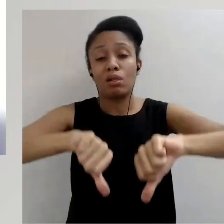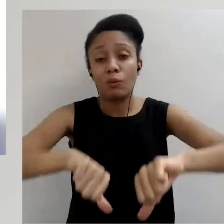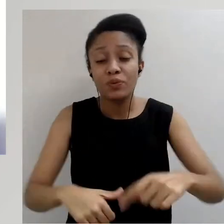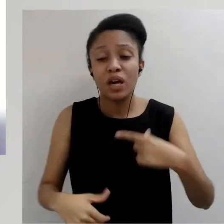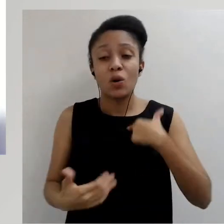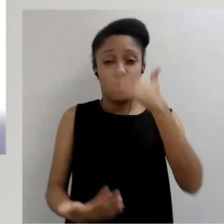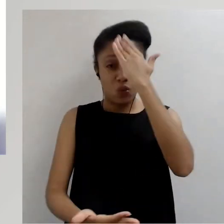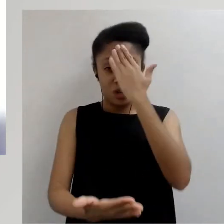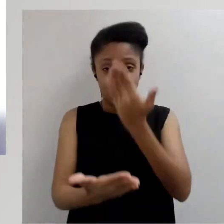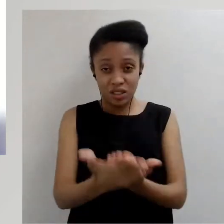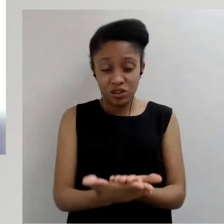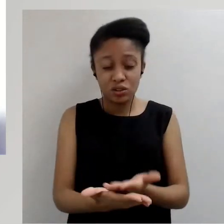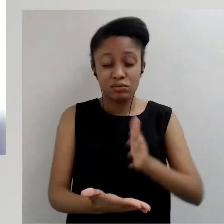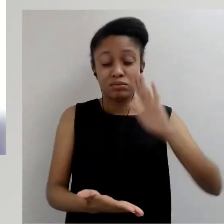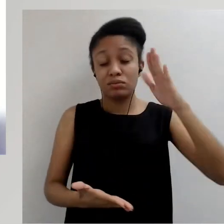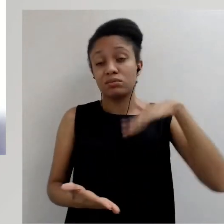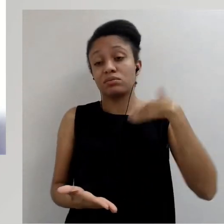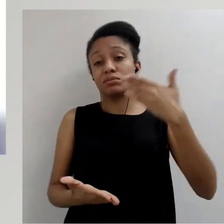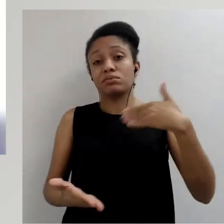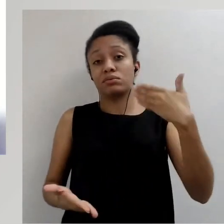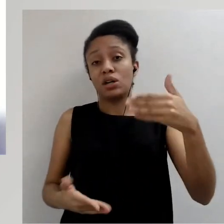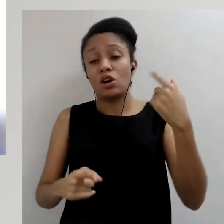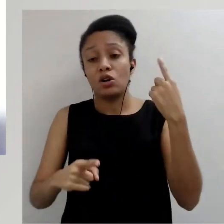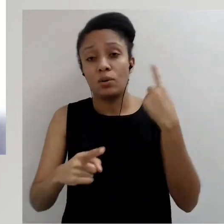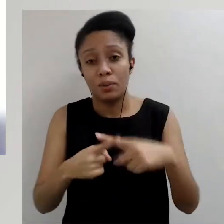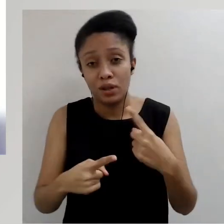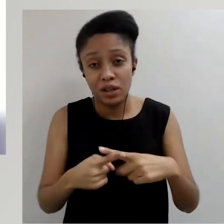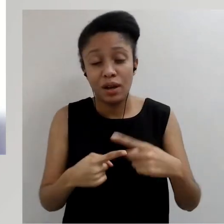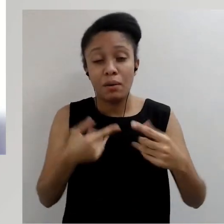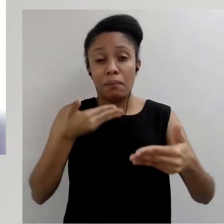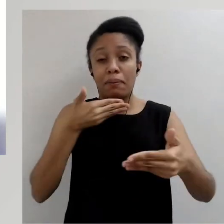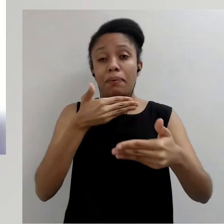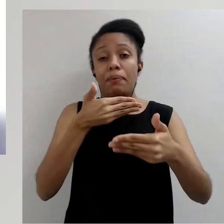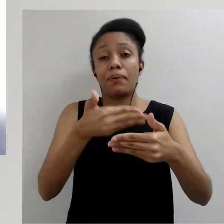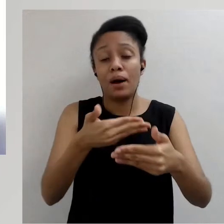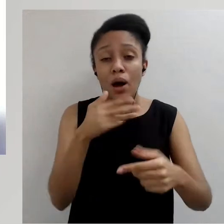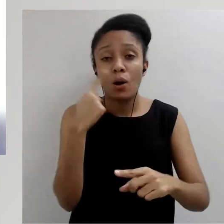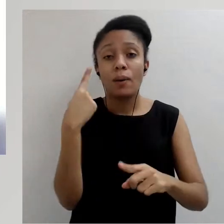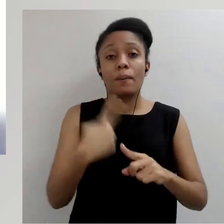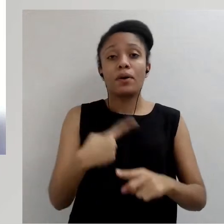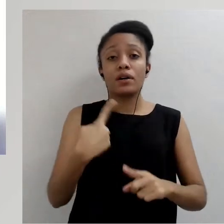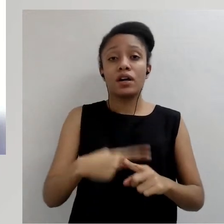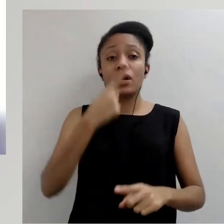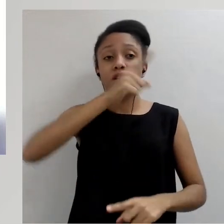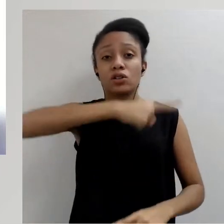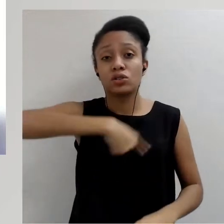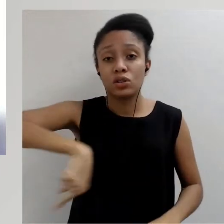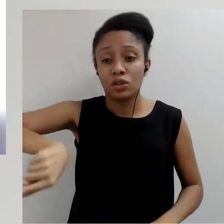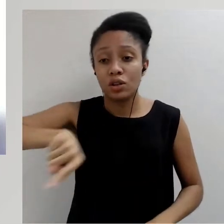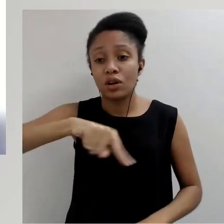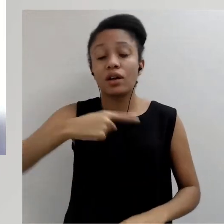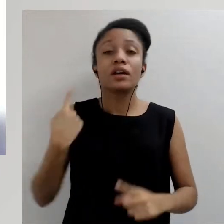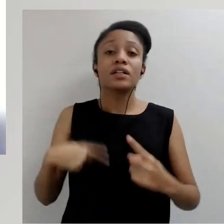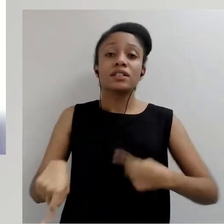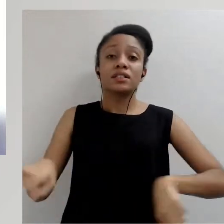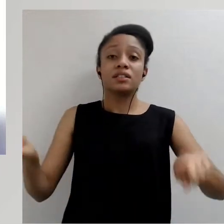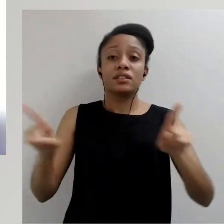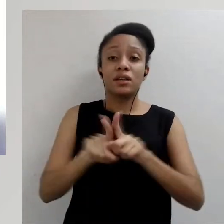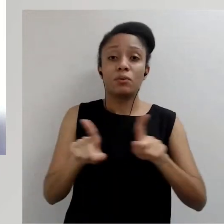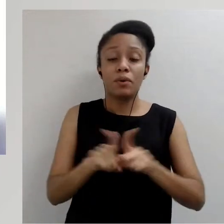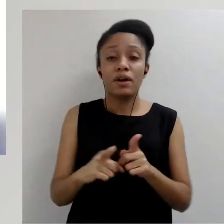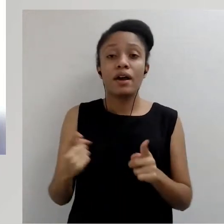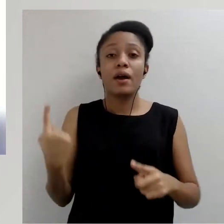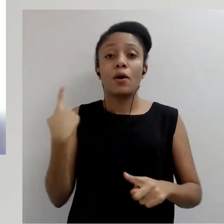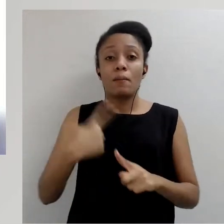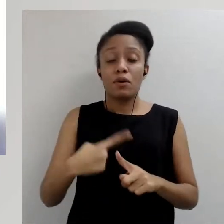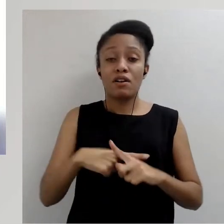practicity will bring a lot of complications to us. I believe that in a very short time, the population will take that into